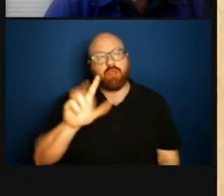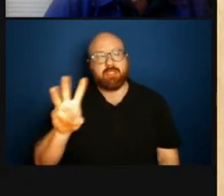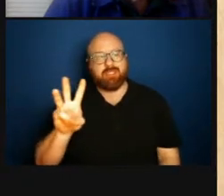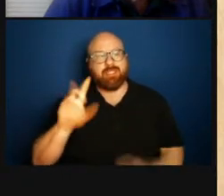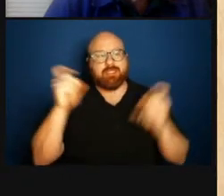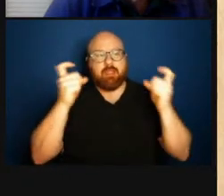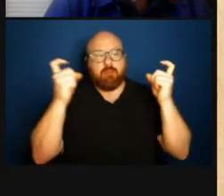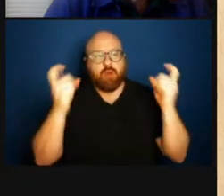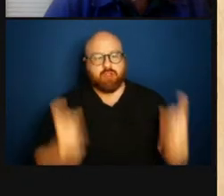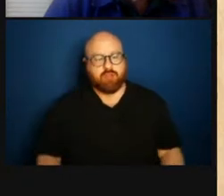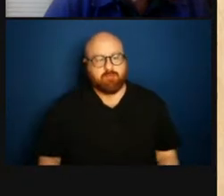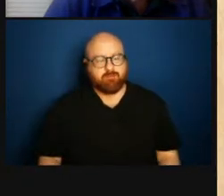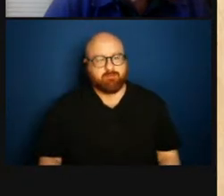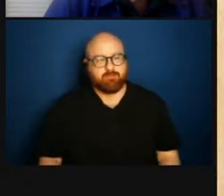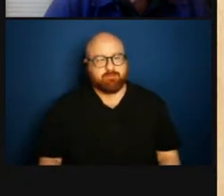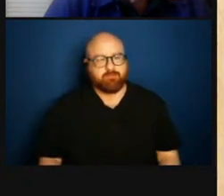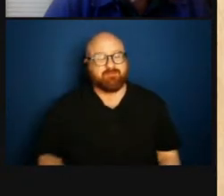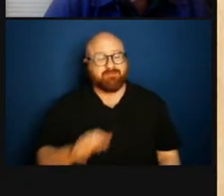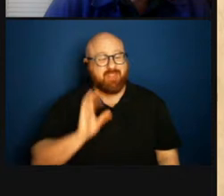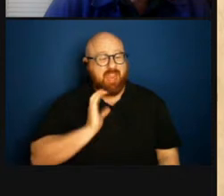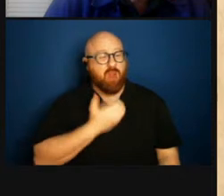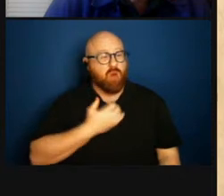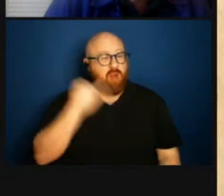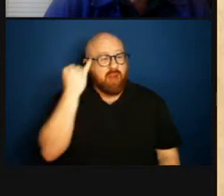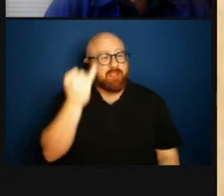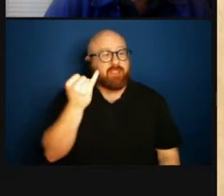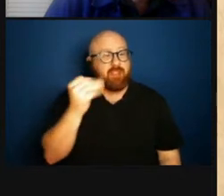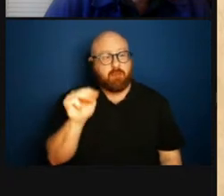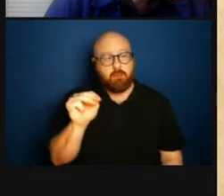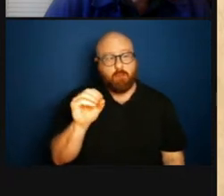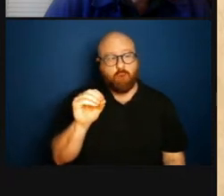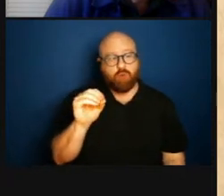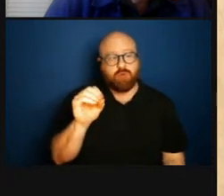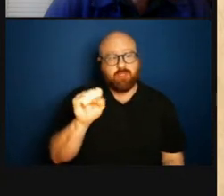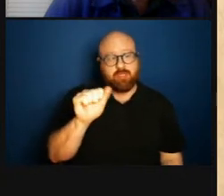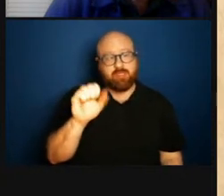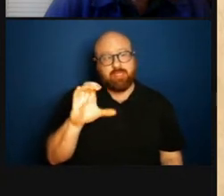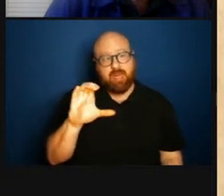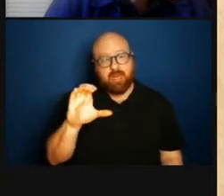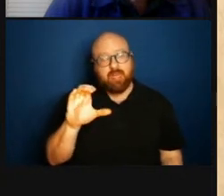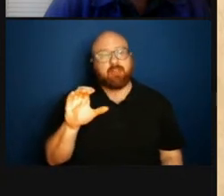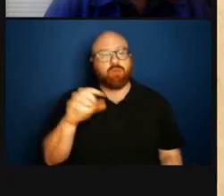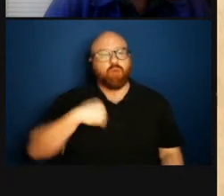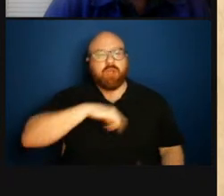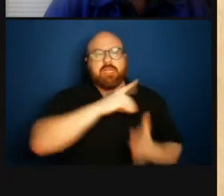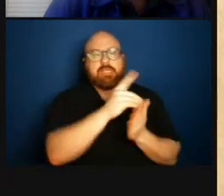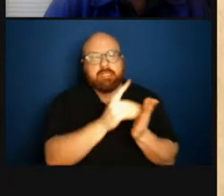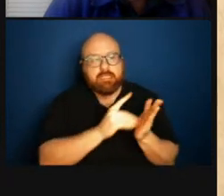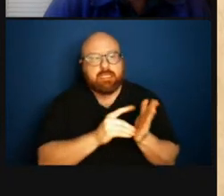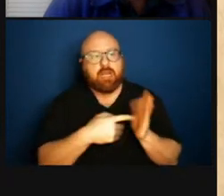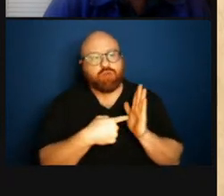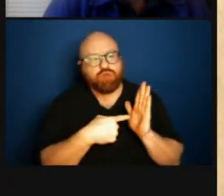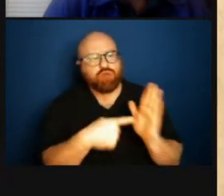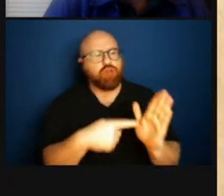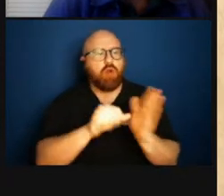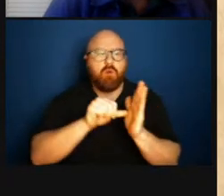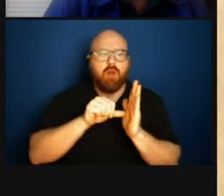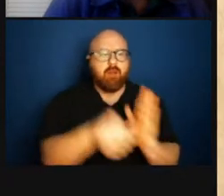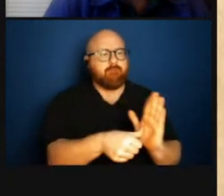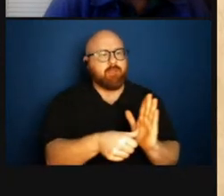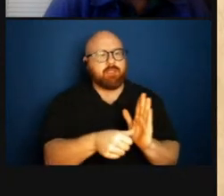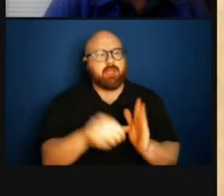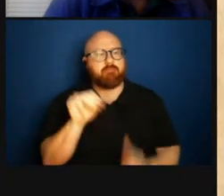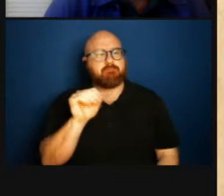our idea, the Mosaic idea, is designed to demonstrate what we have discovered and what it tells about Maryland